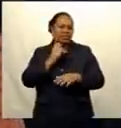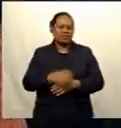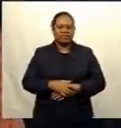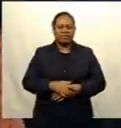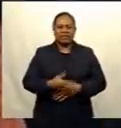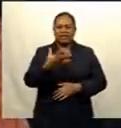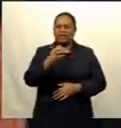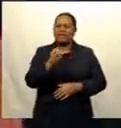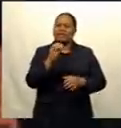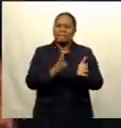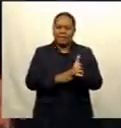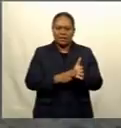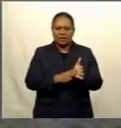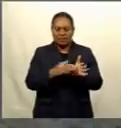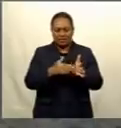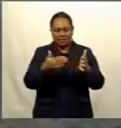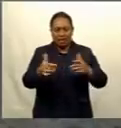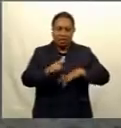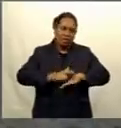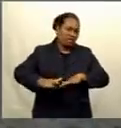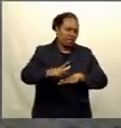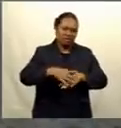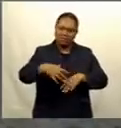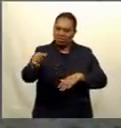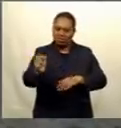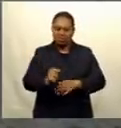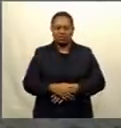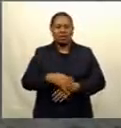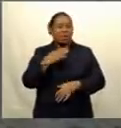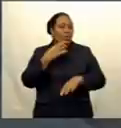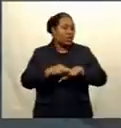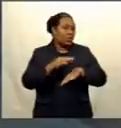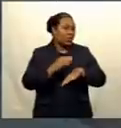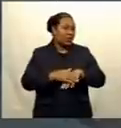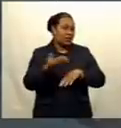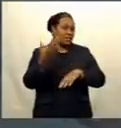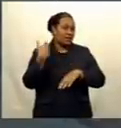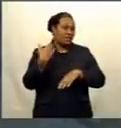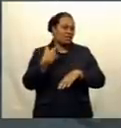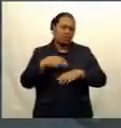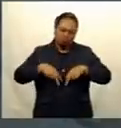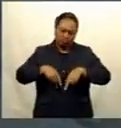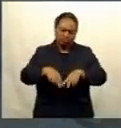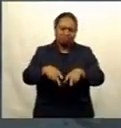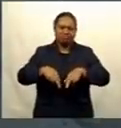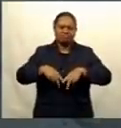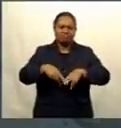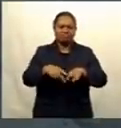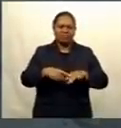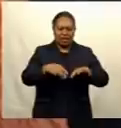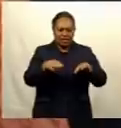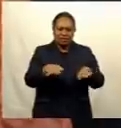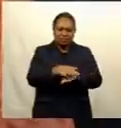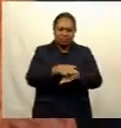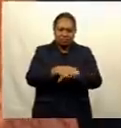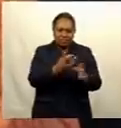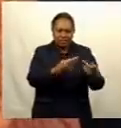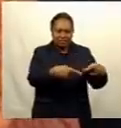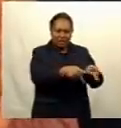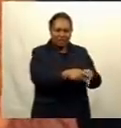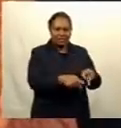meters of land now. But when I was married, we used to walk around the grave. There was a